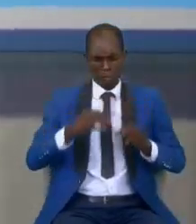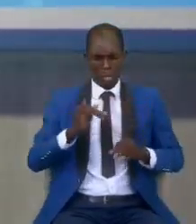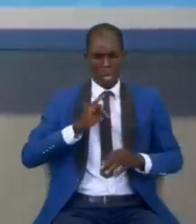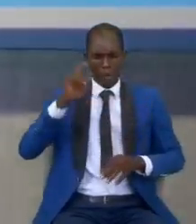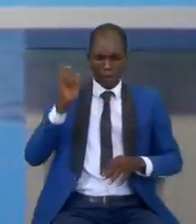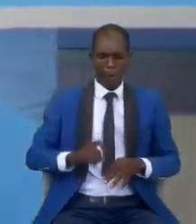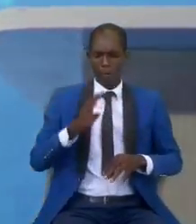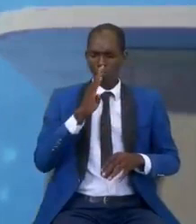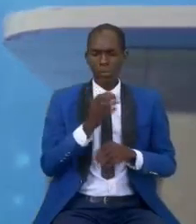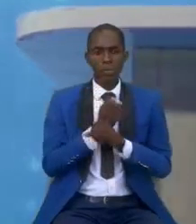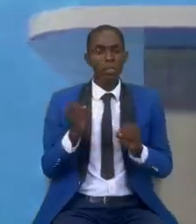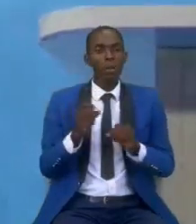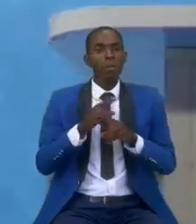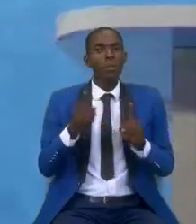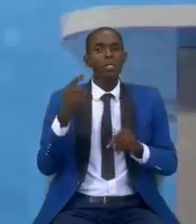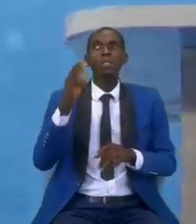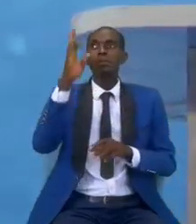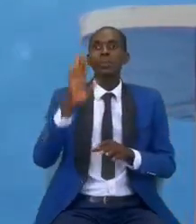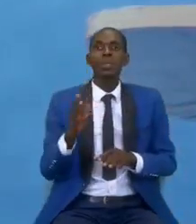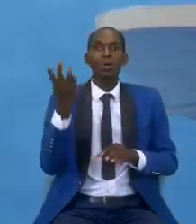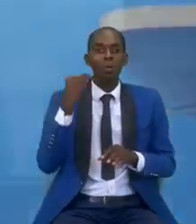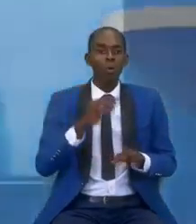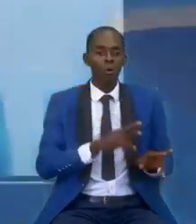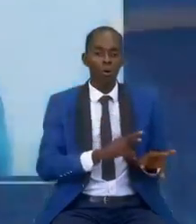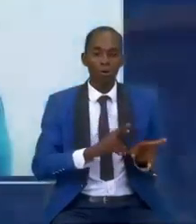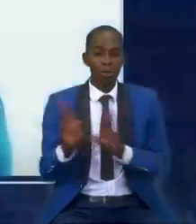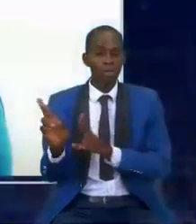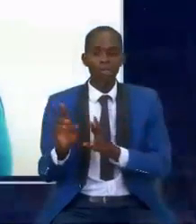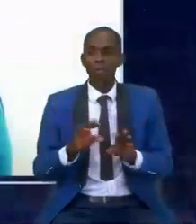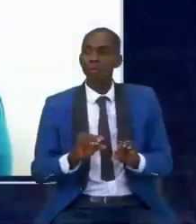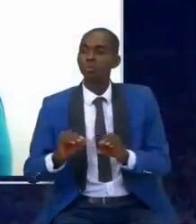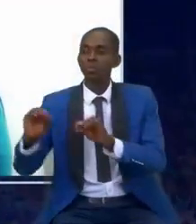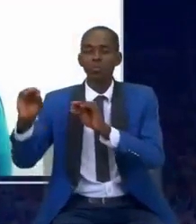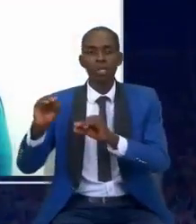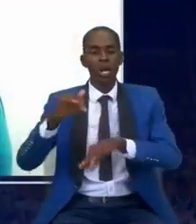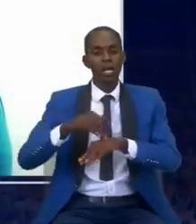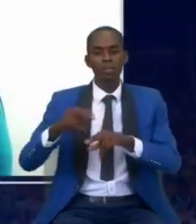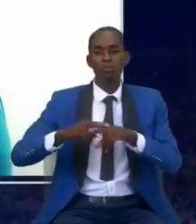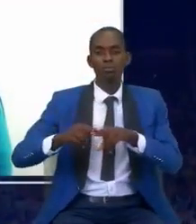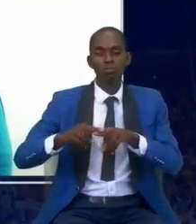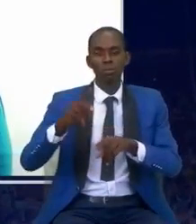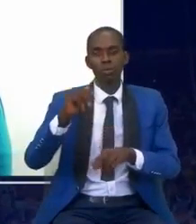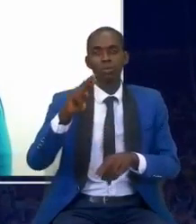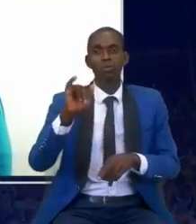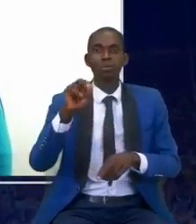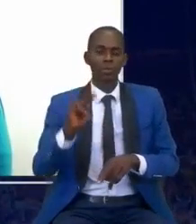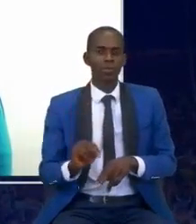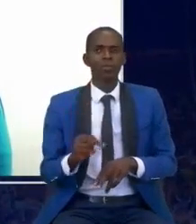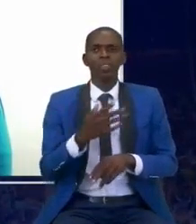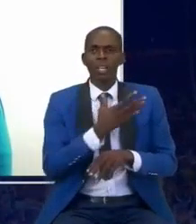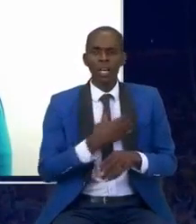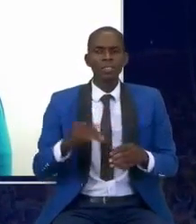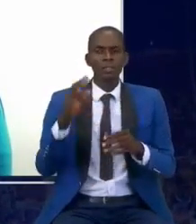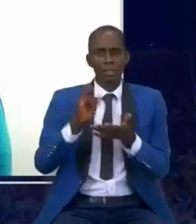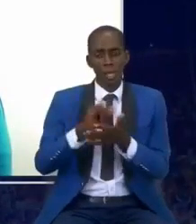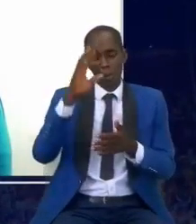train, but he was by the window, by the side of that train in his cabin. And the man ran.